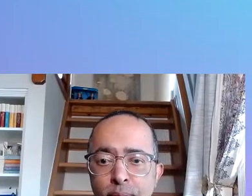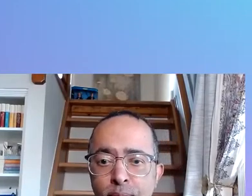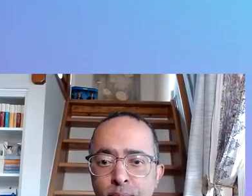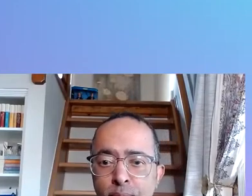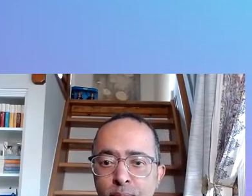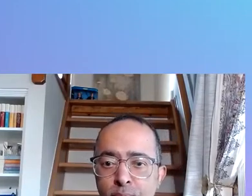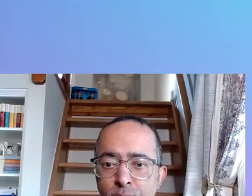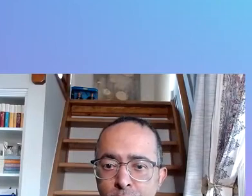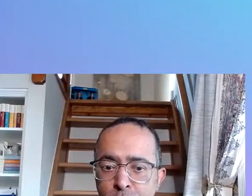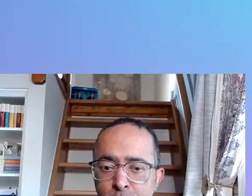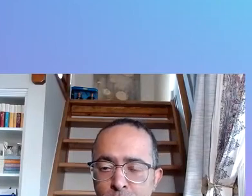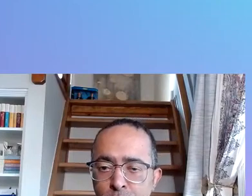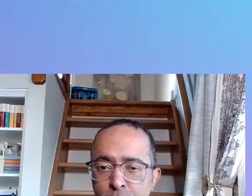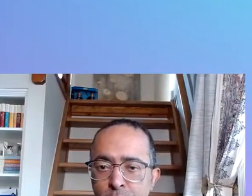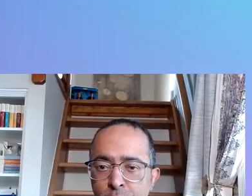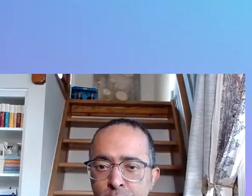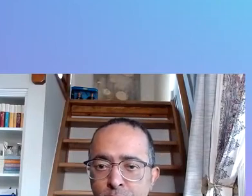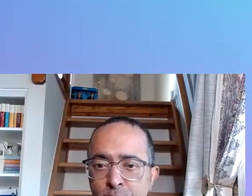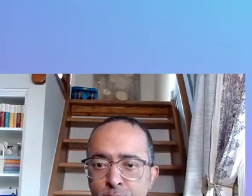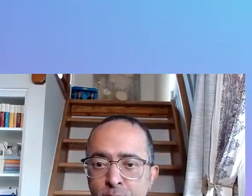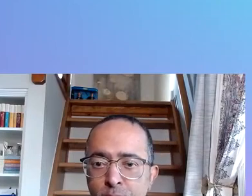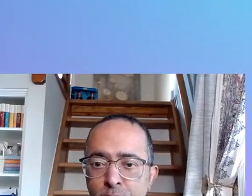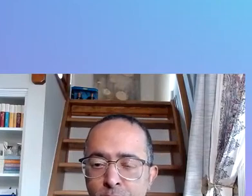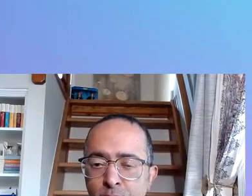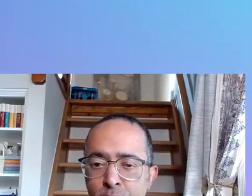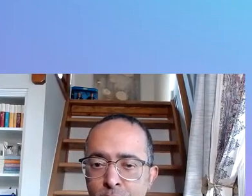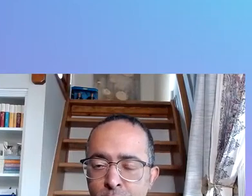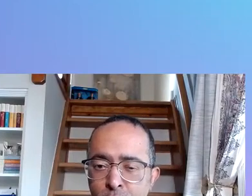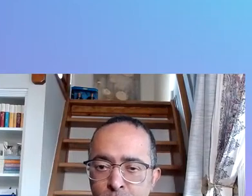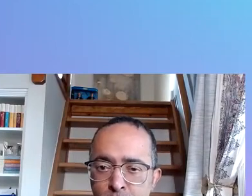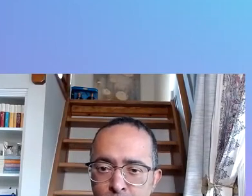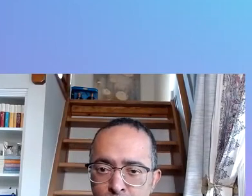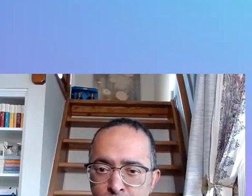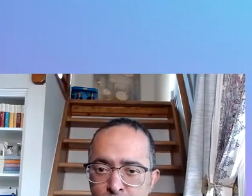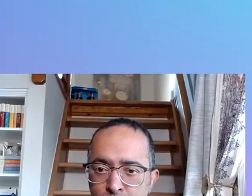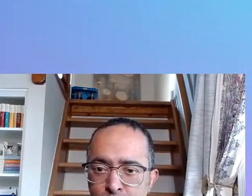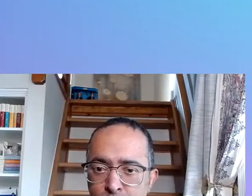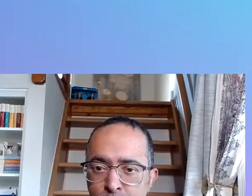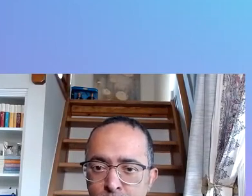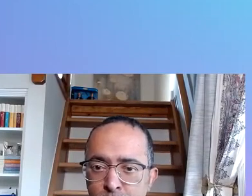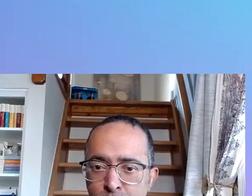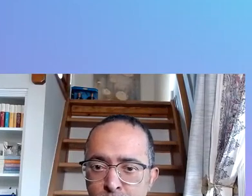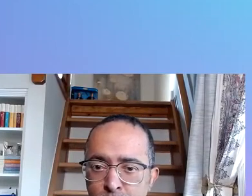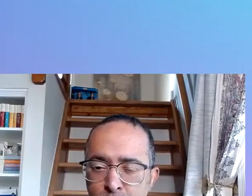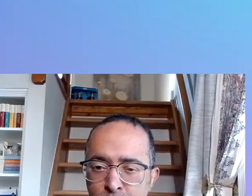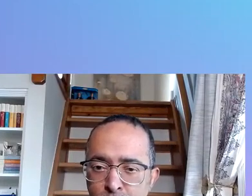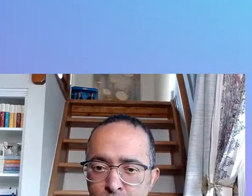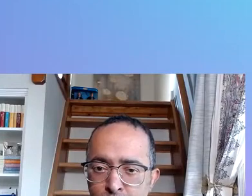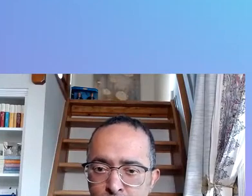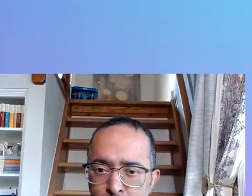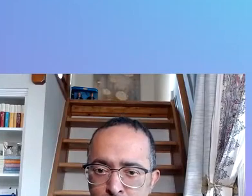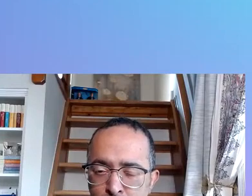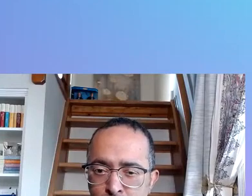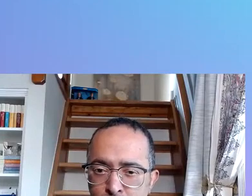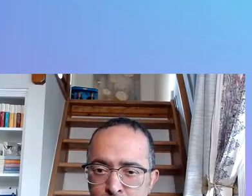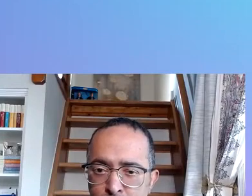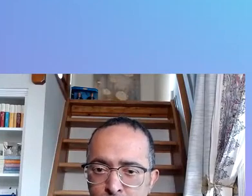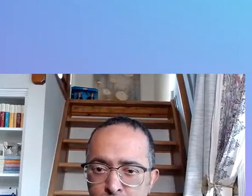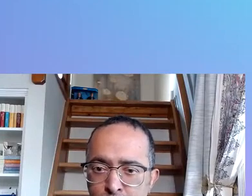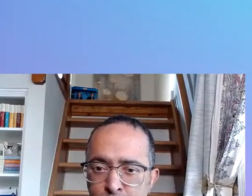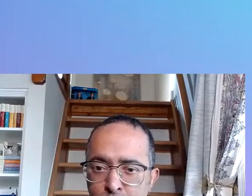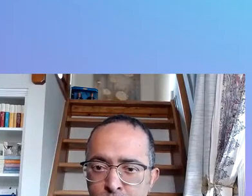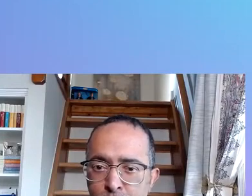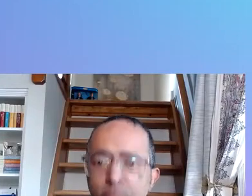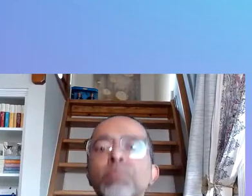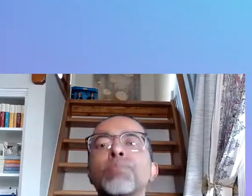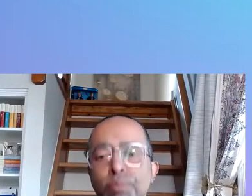Yeah. Which, and this is kind of in that same vein. Beth asks, what do you do in a situation where a supervisor is approaching you in